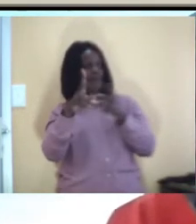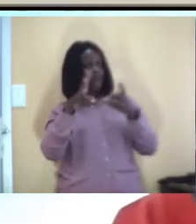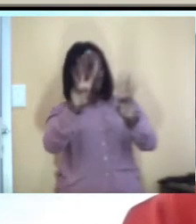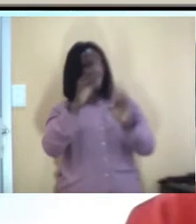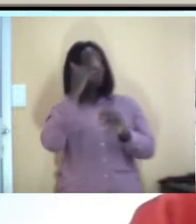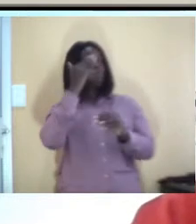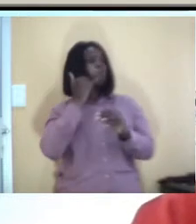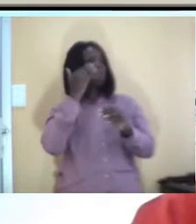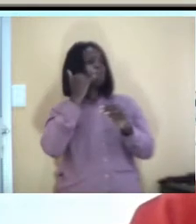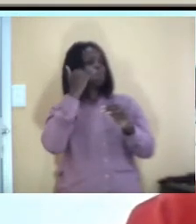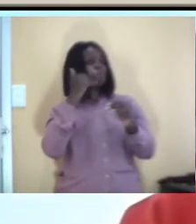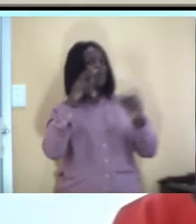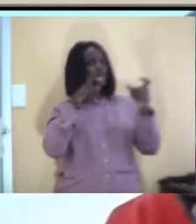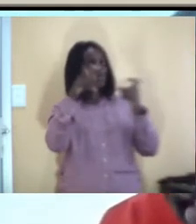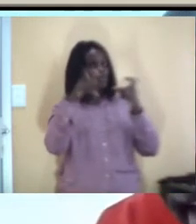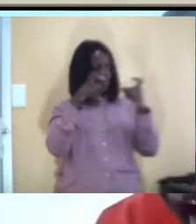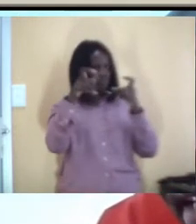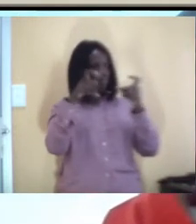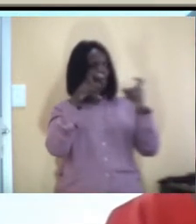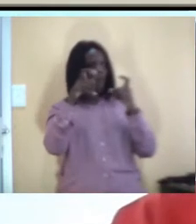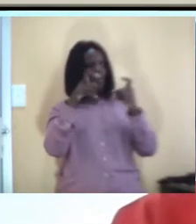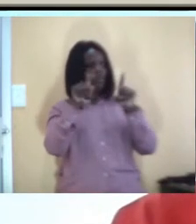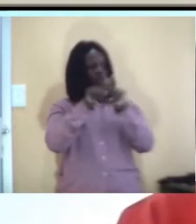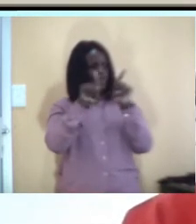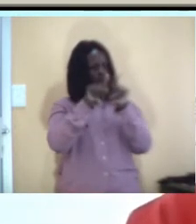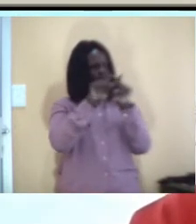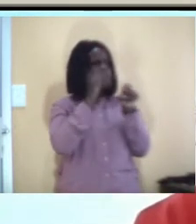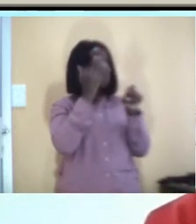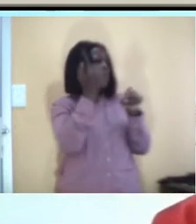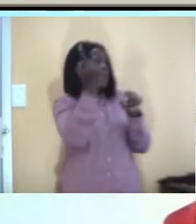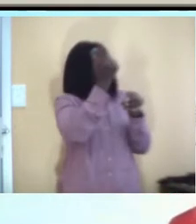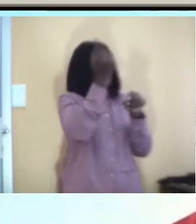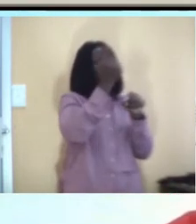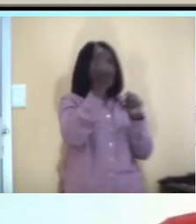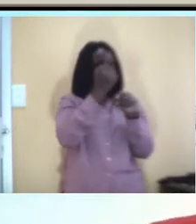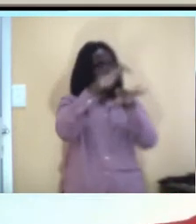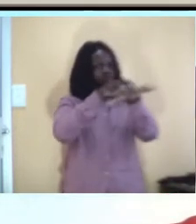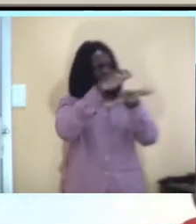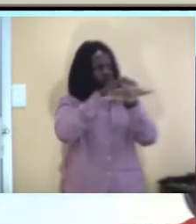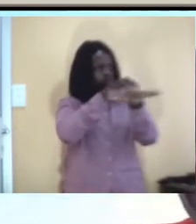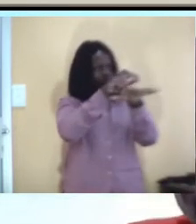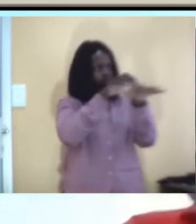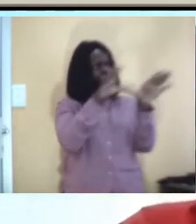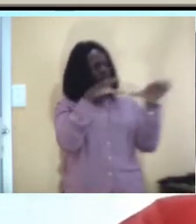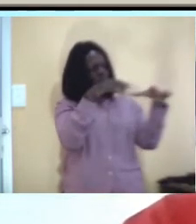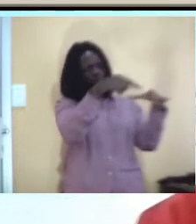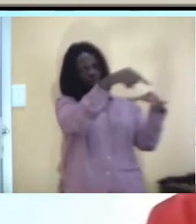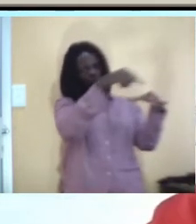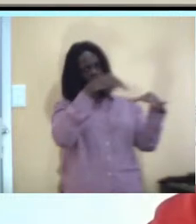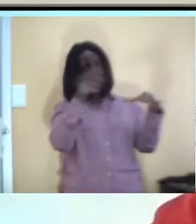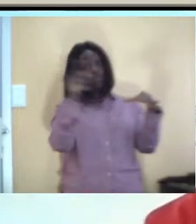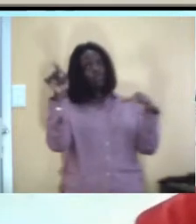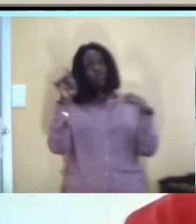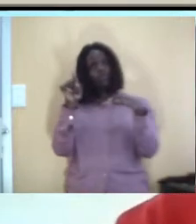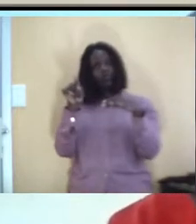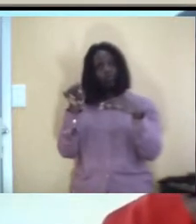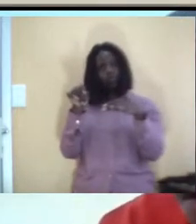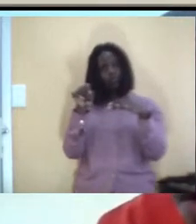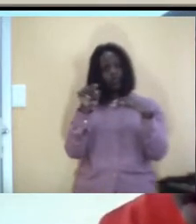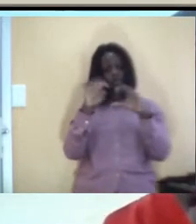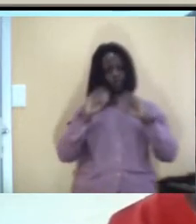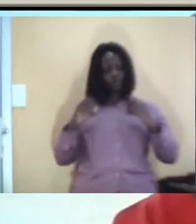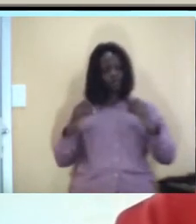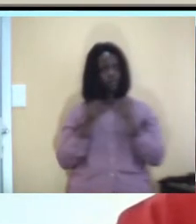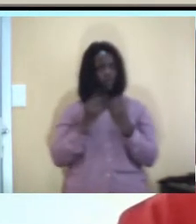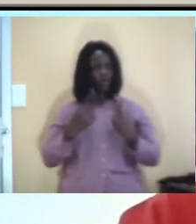and monopolized agri-economy sector. As an organization, we will never seek